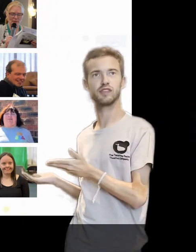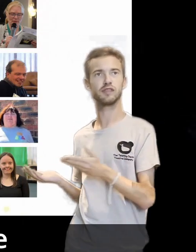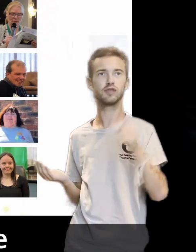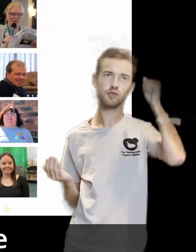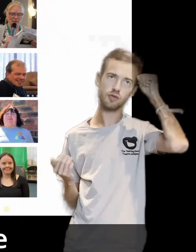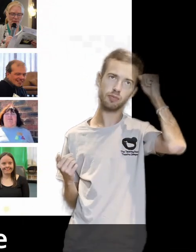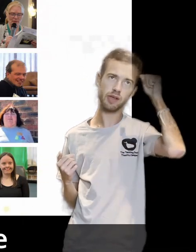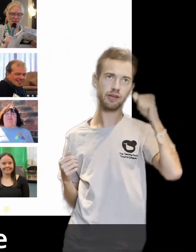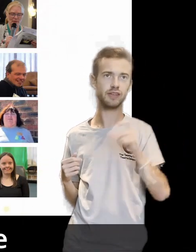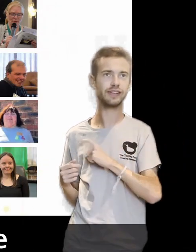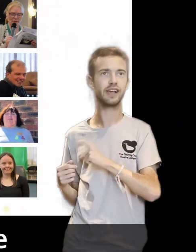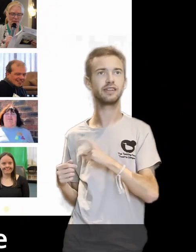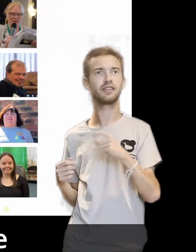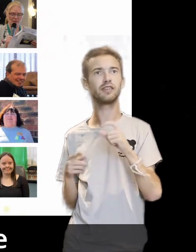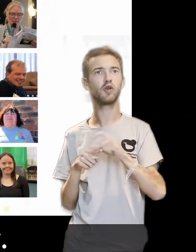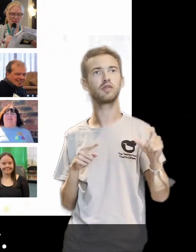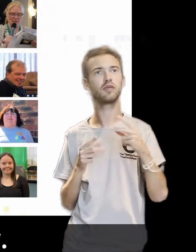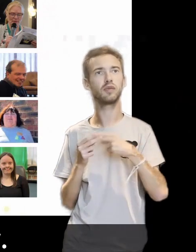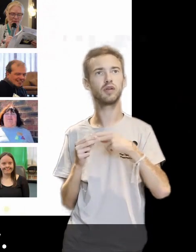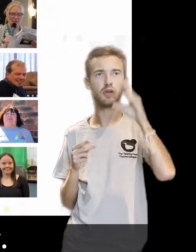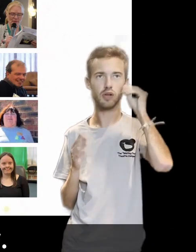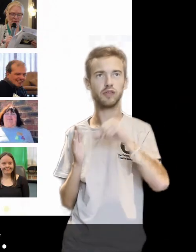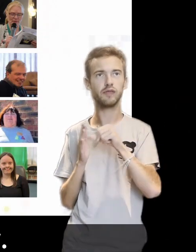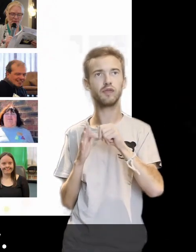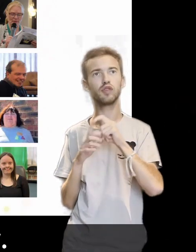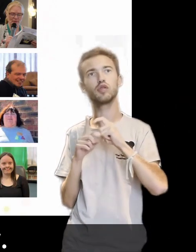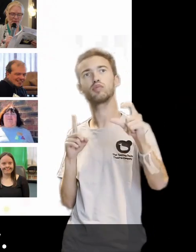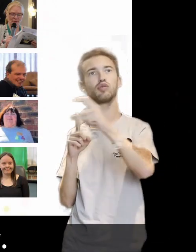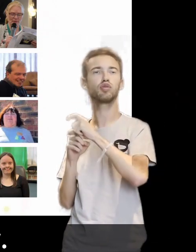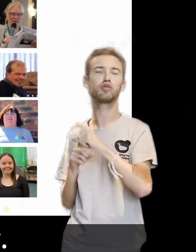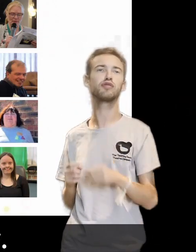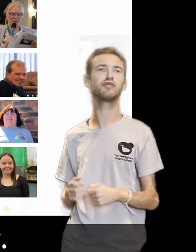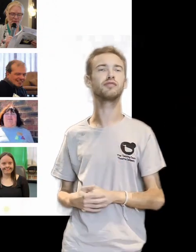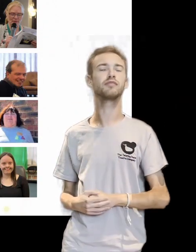the Be Cancer Aware course to the learning disability community.